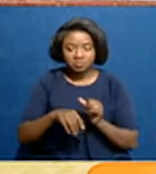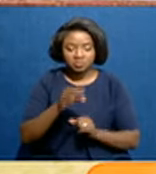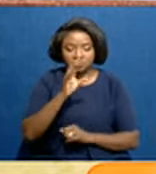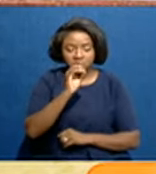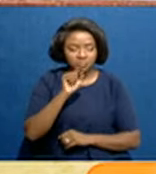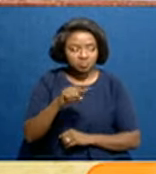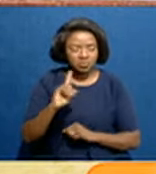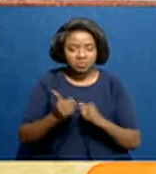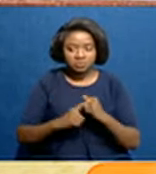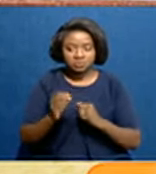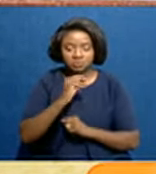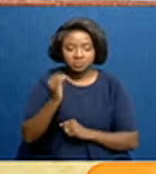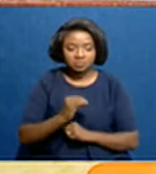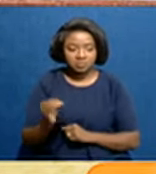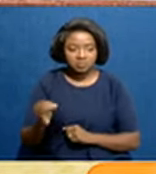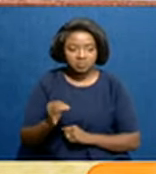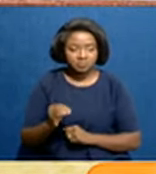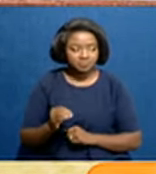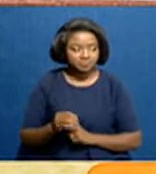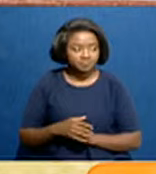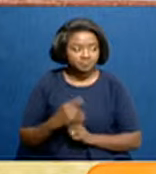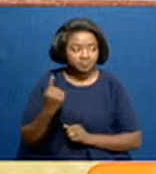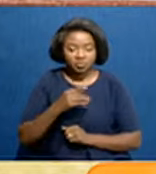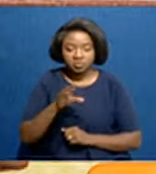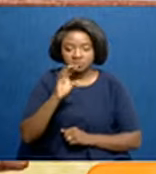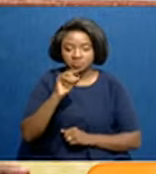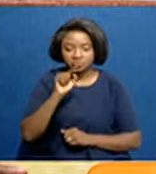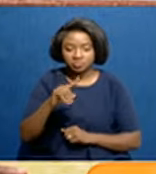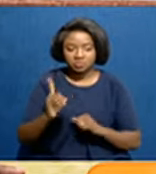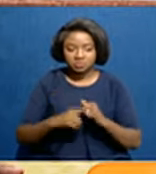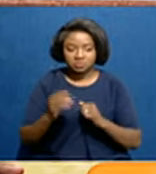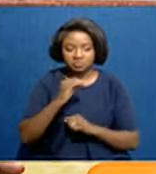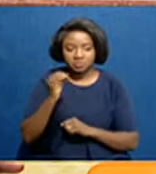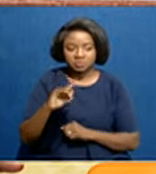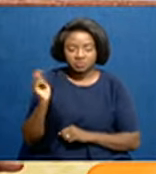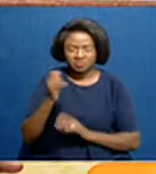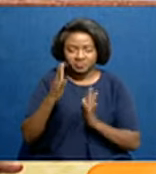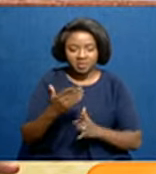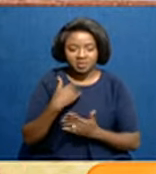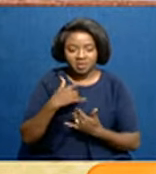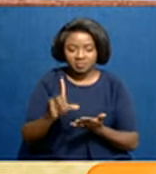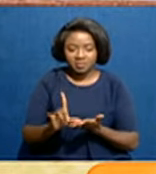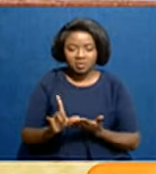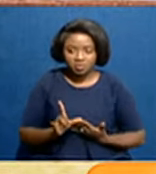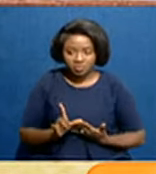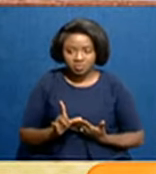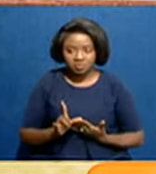0.6%. Mm. Only 0.6% of Kenyans have a mortgage.